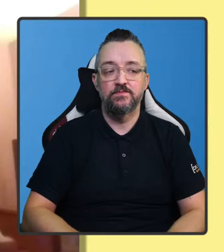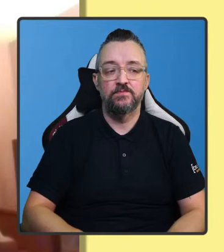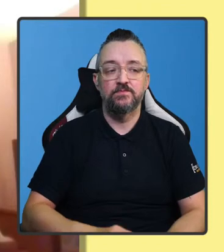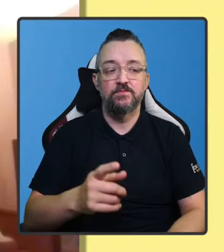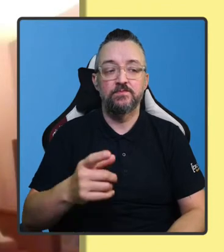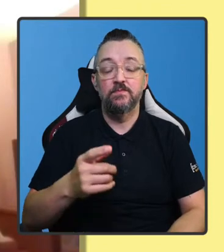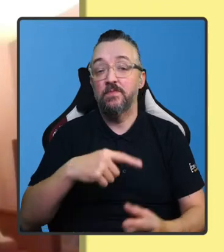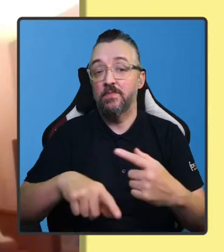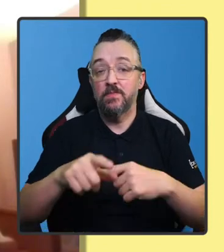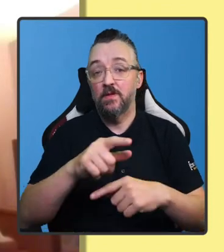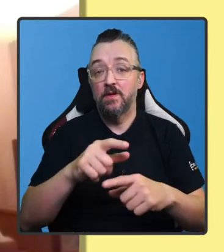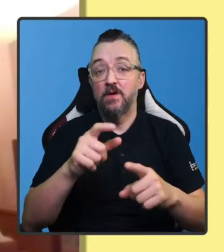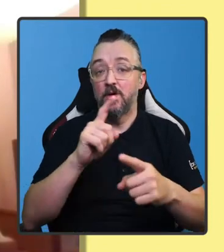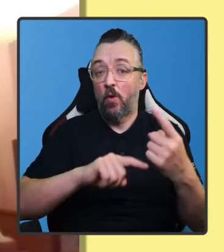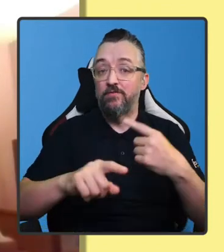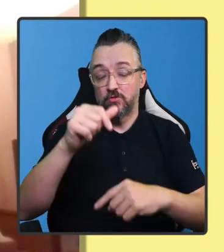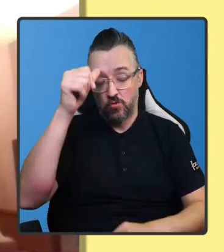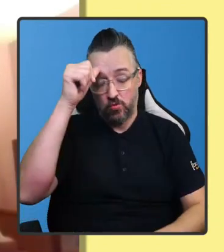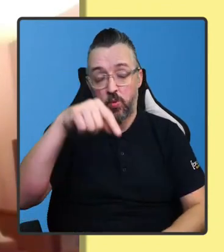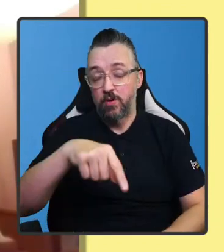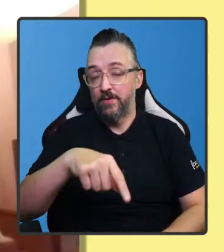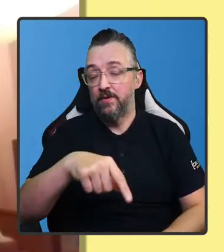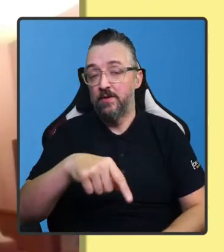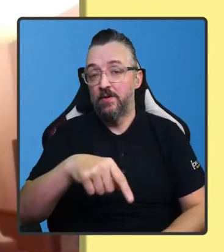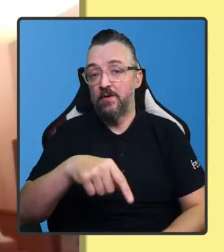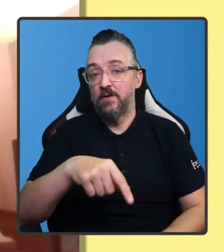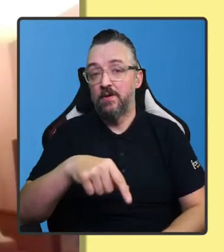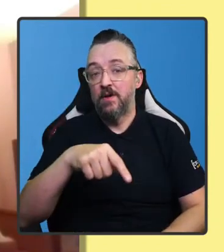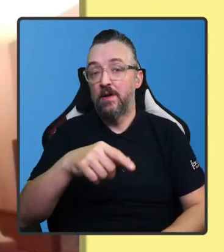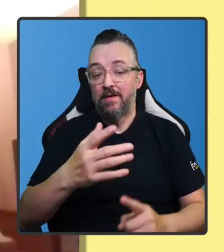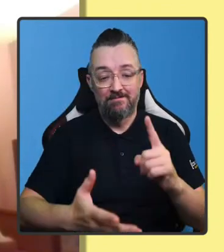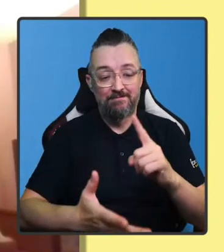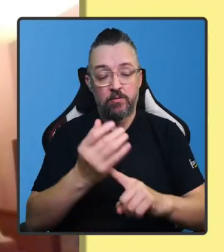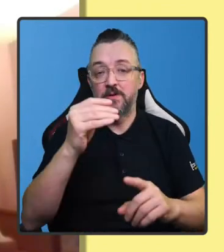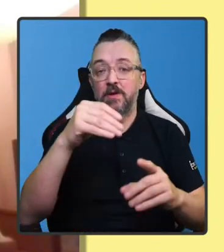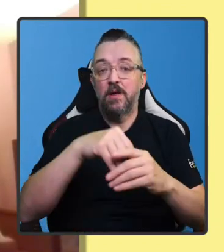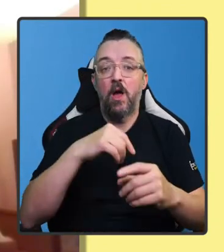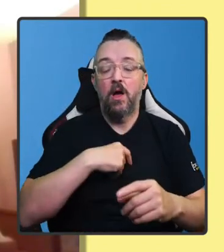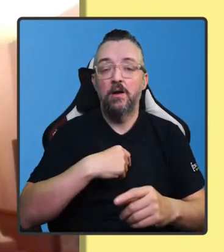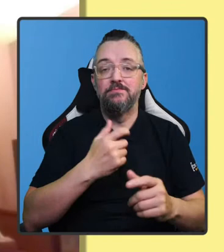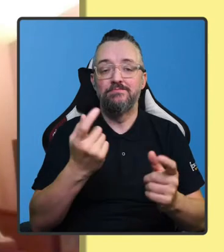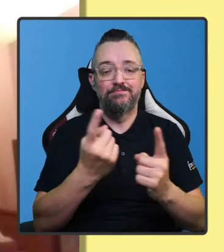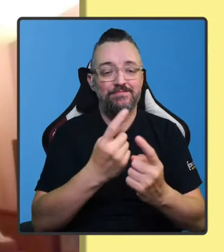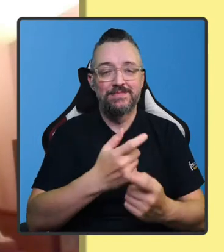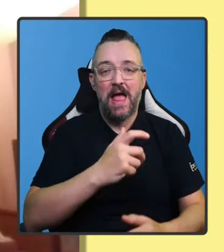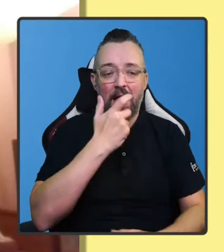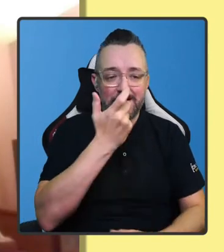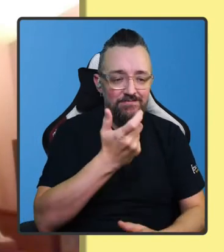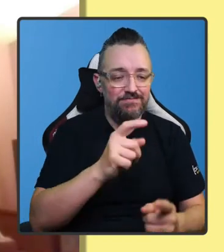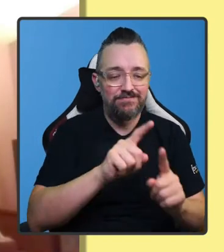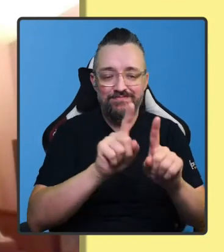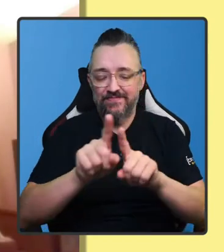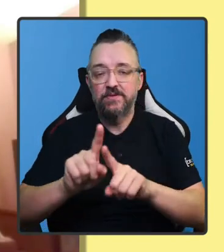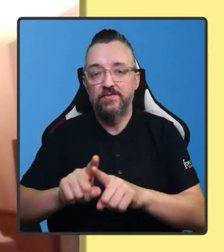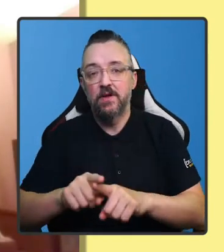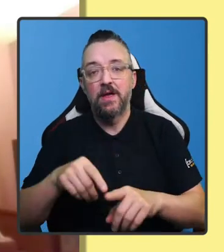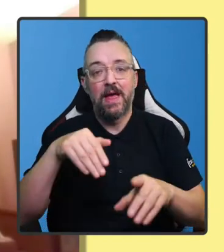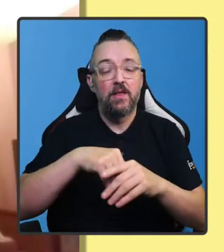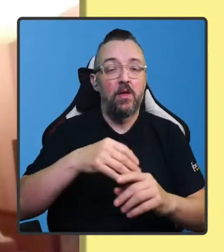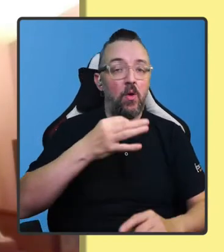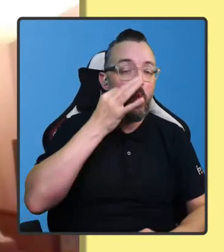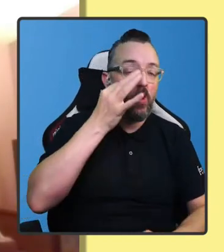acknowledges that glyphosate is found on many of our products that we eat. It has also been found in water, wine, and